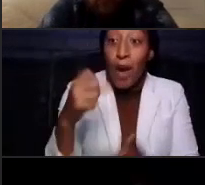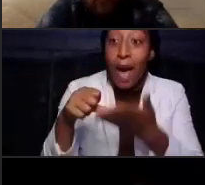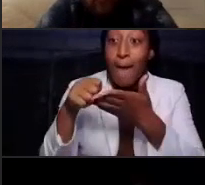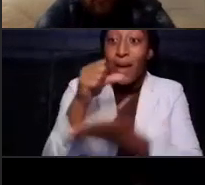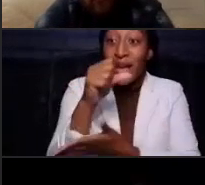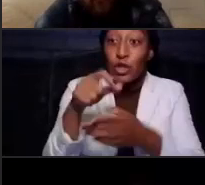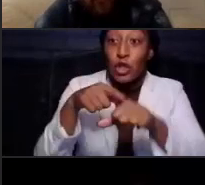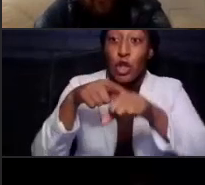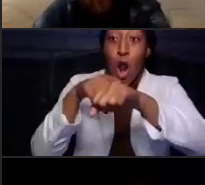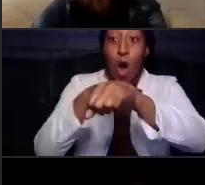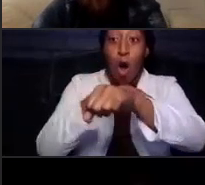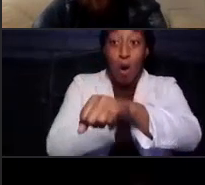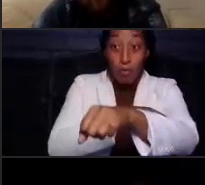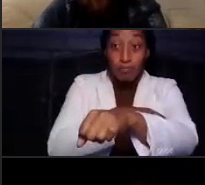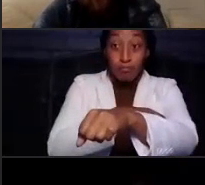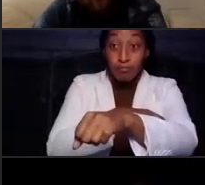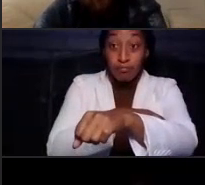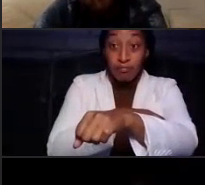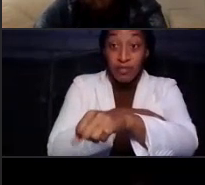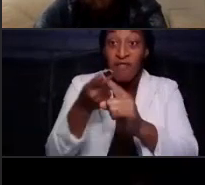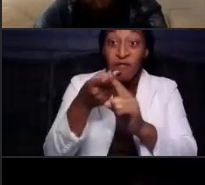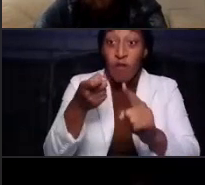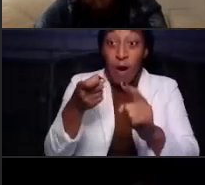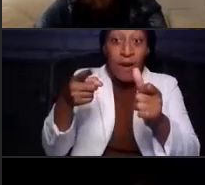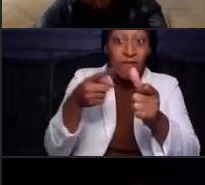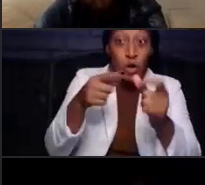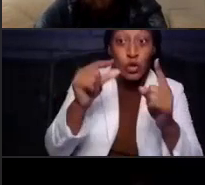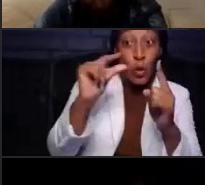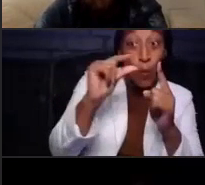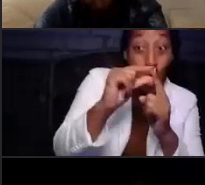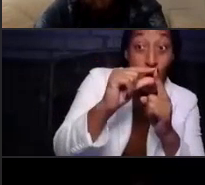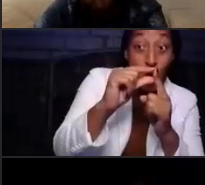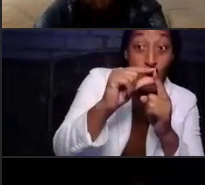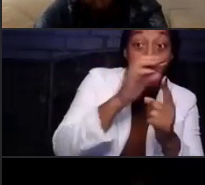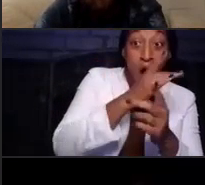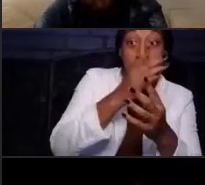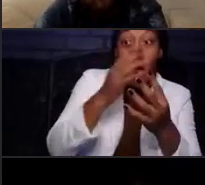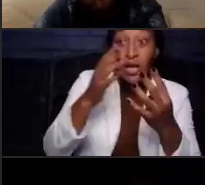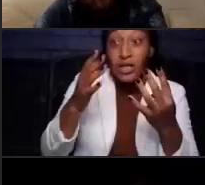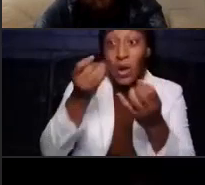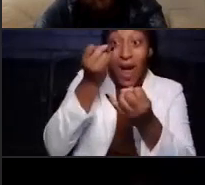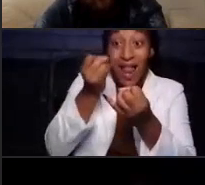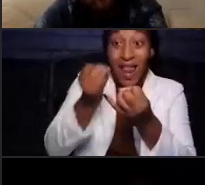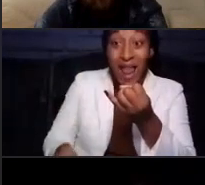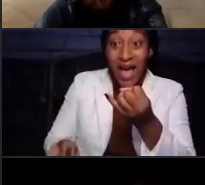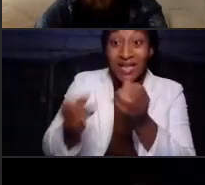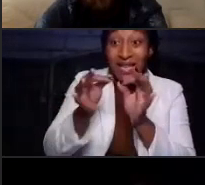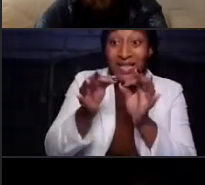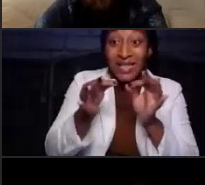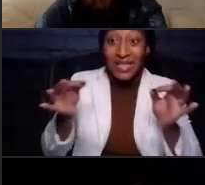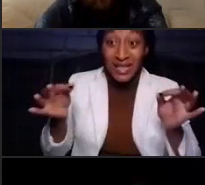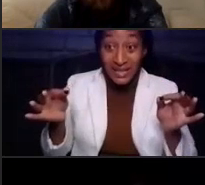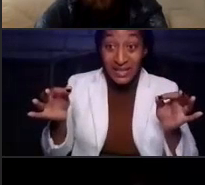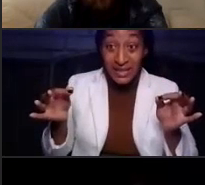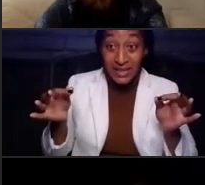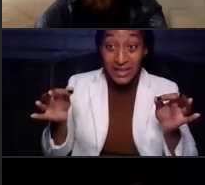So when I say 2 pages long, I don't mean on 2 pages, I mean 2 pages long. So all this